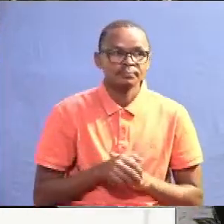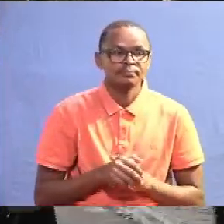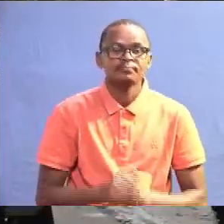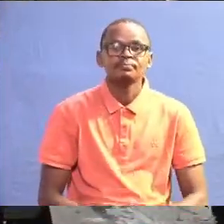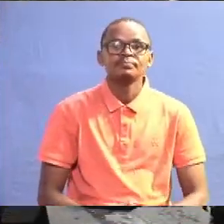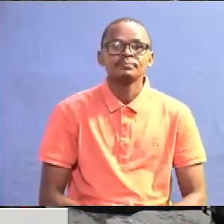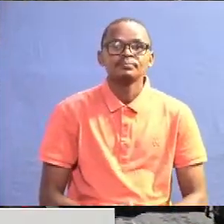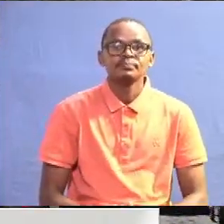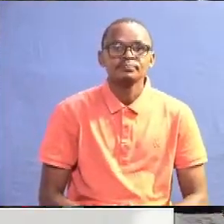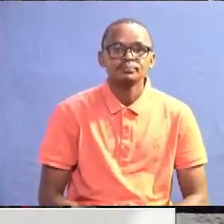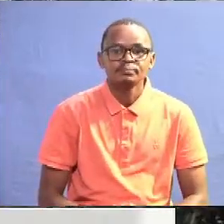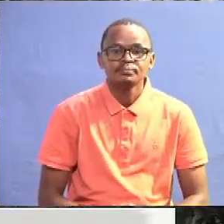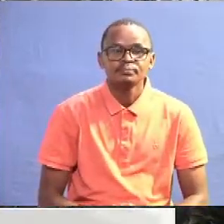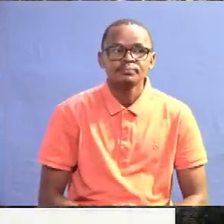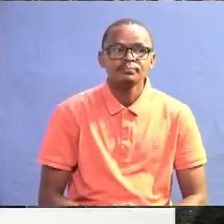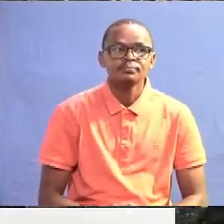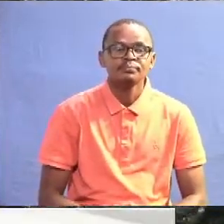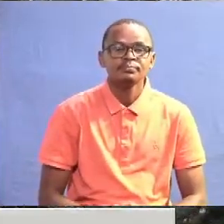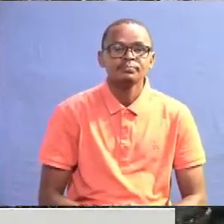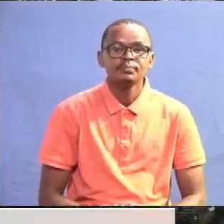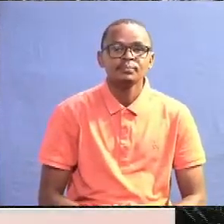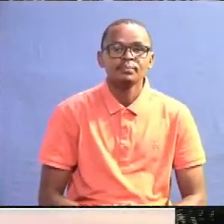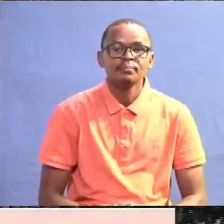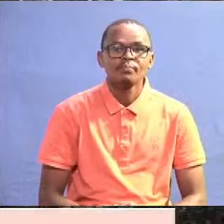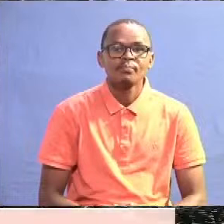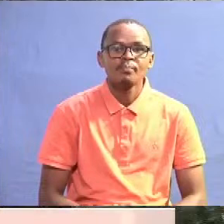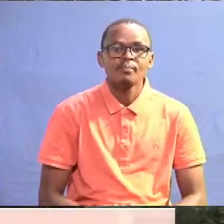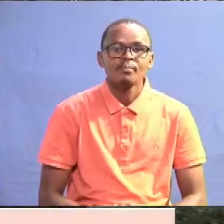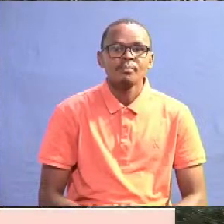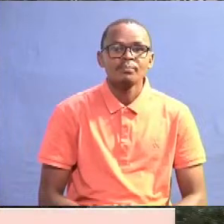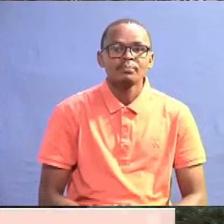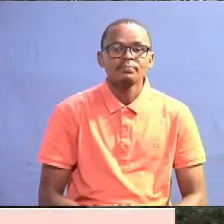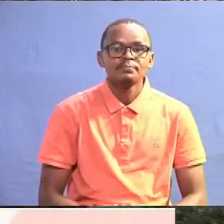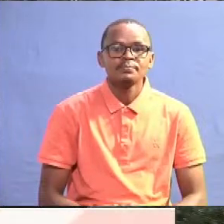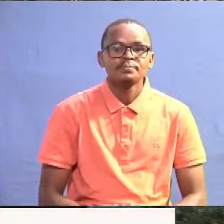Emmanuel Kutosi, KUTV.